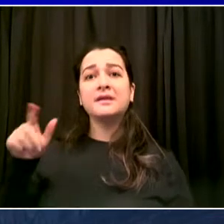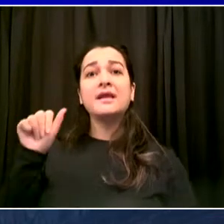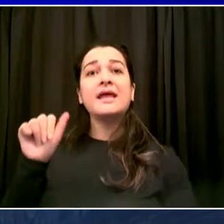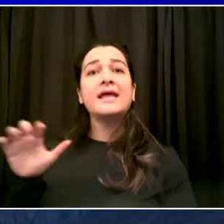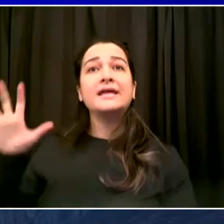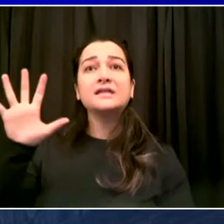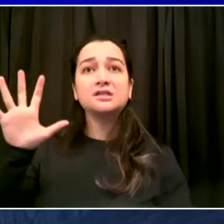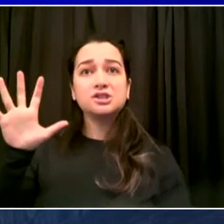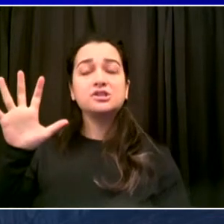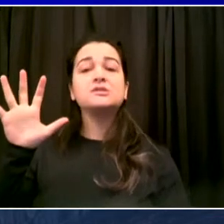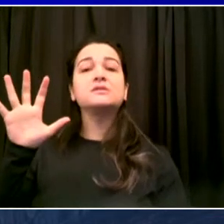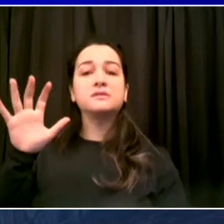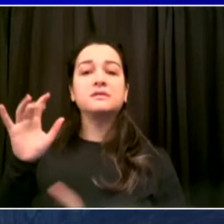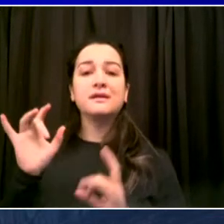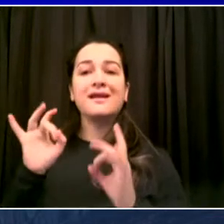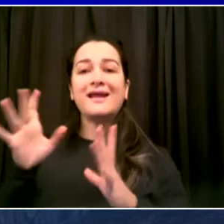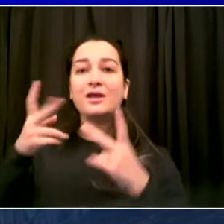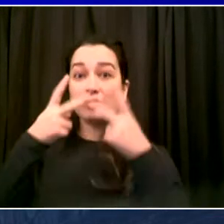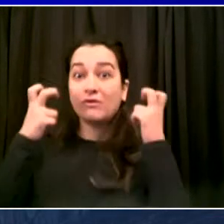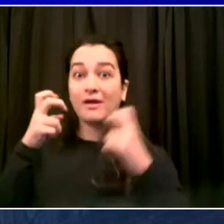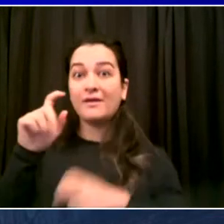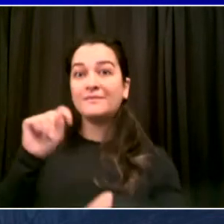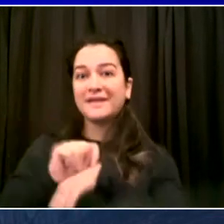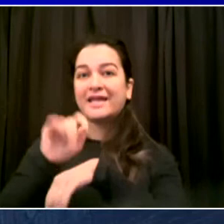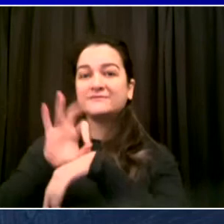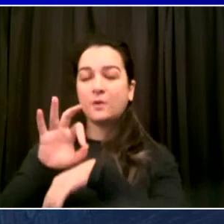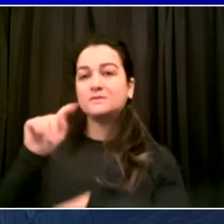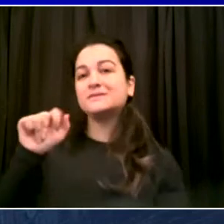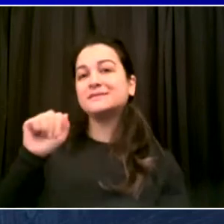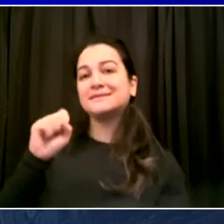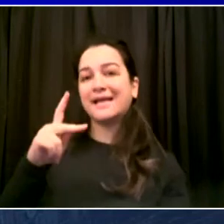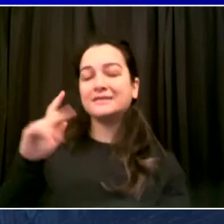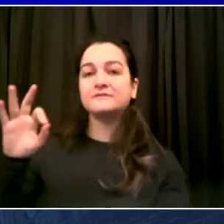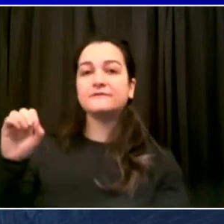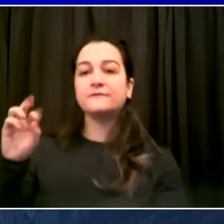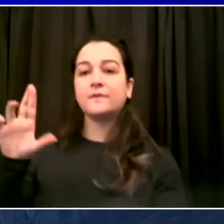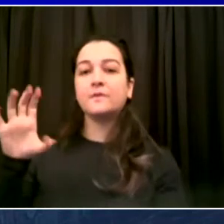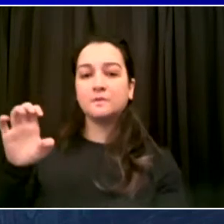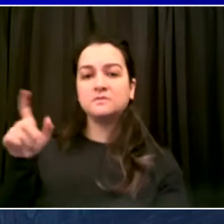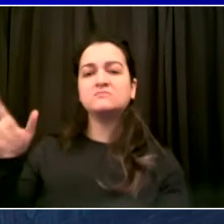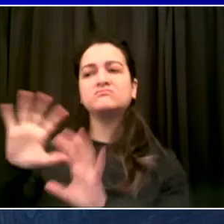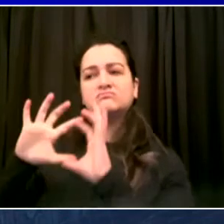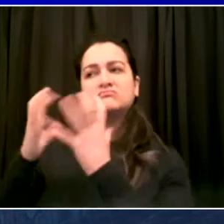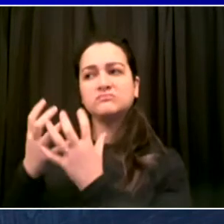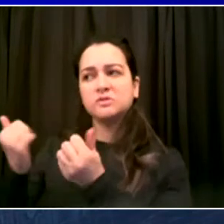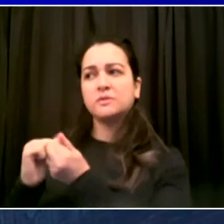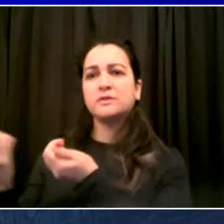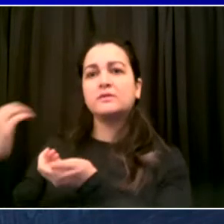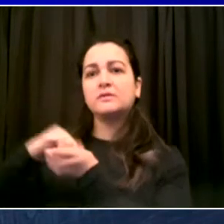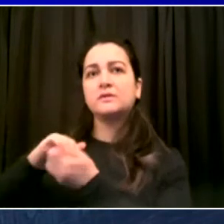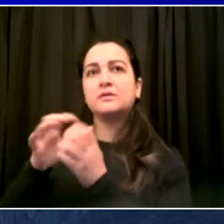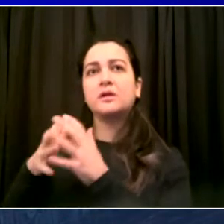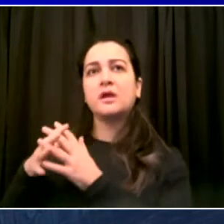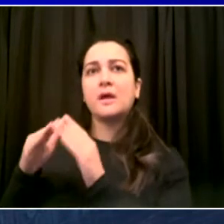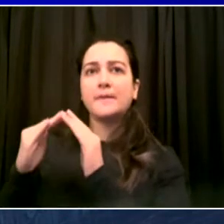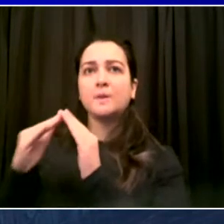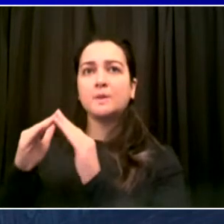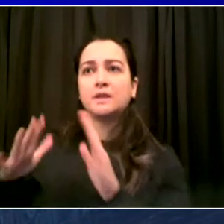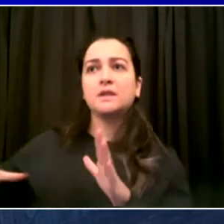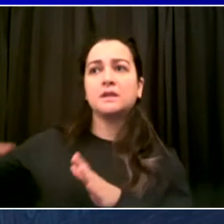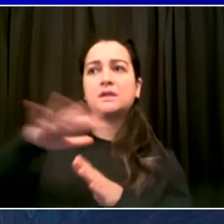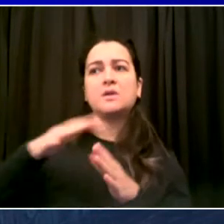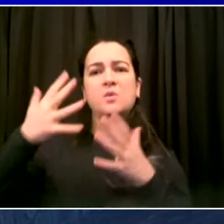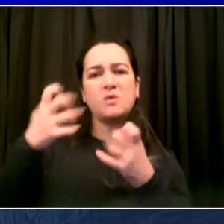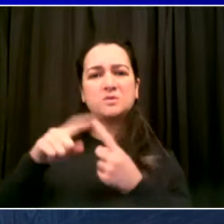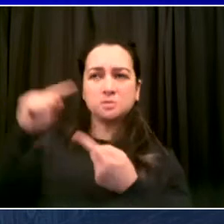Hate Crimes and other city agencies, our City Human Rights Commission, everyone is working together and meeting with Asian community leaders this week